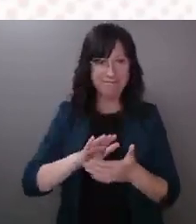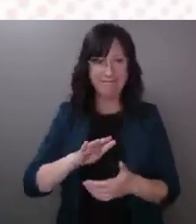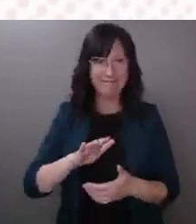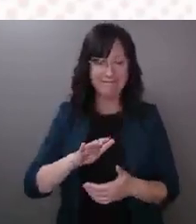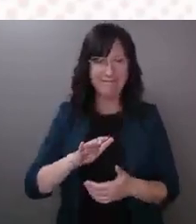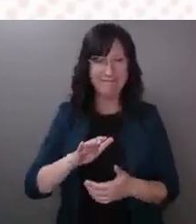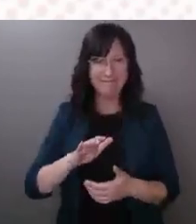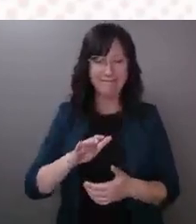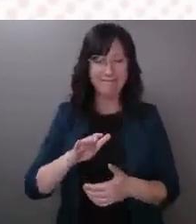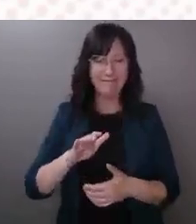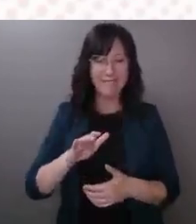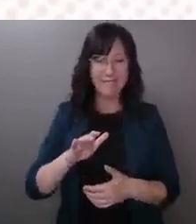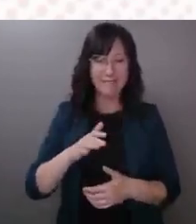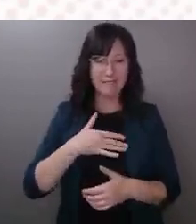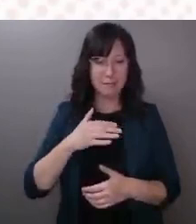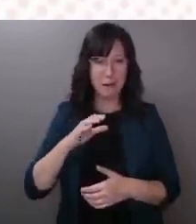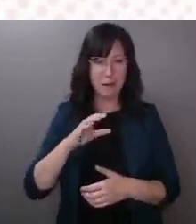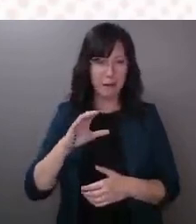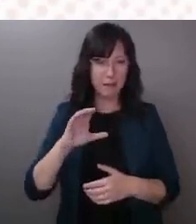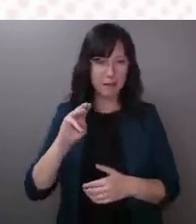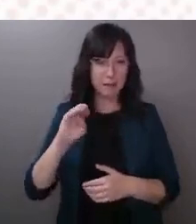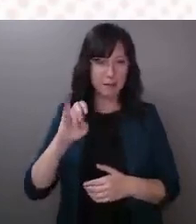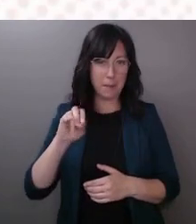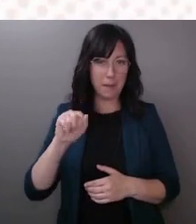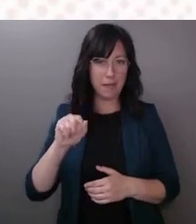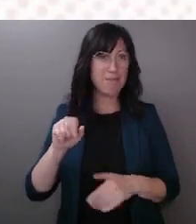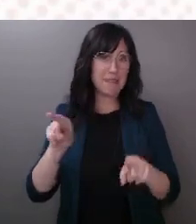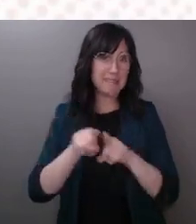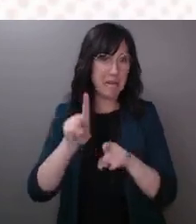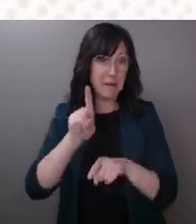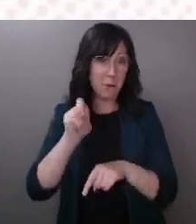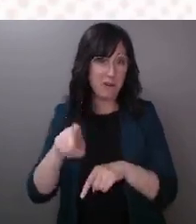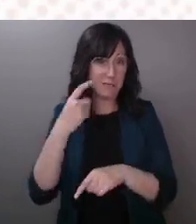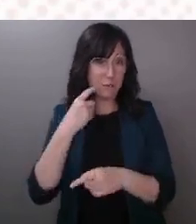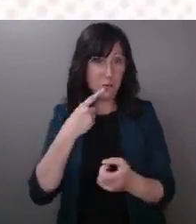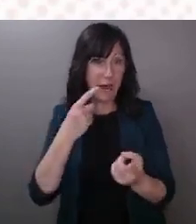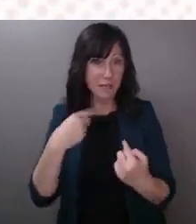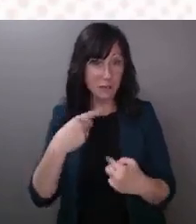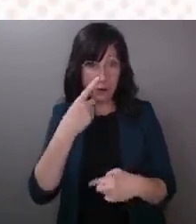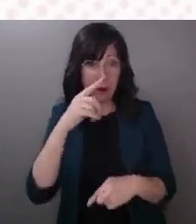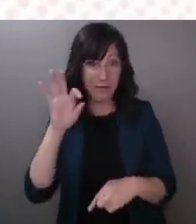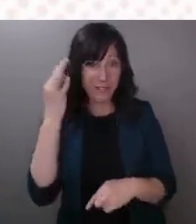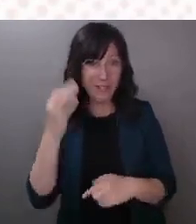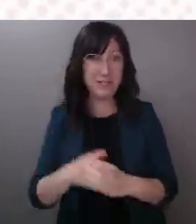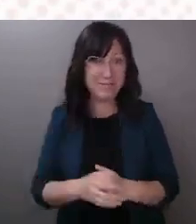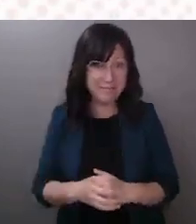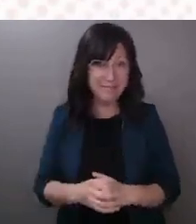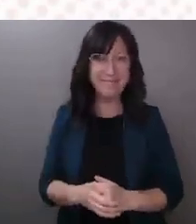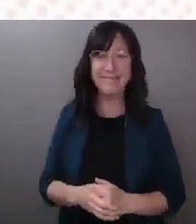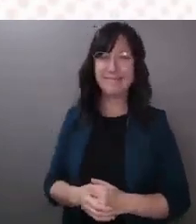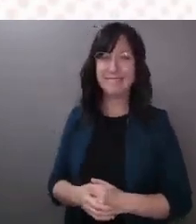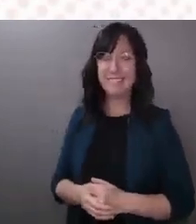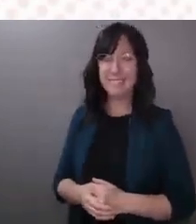outlet in the name. I have the same question as the one you just answered. Could you answer it in French this time, please?